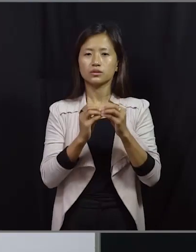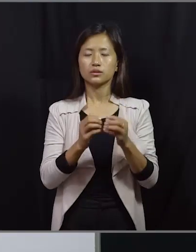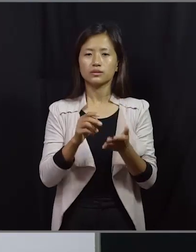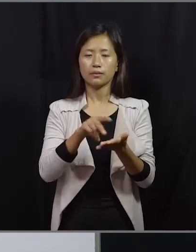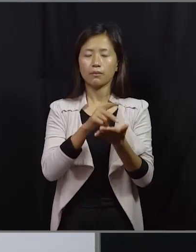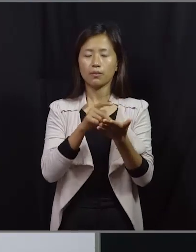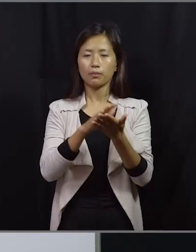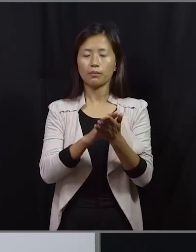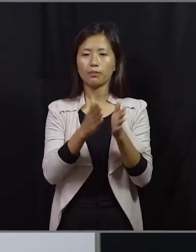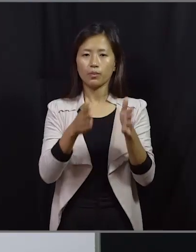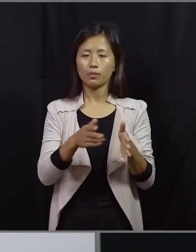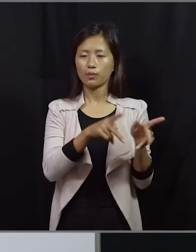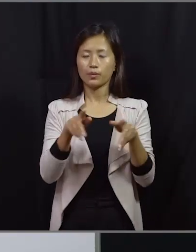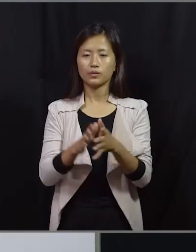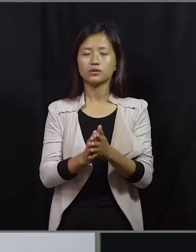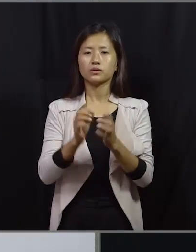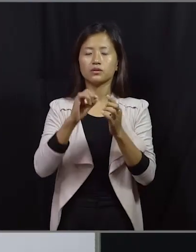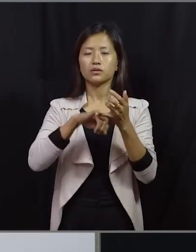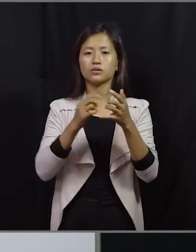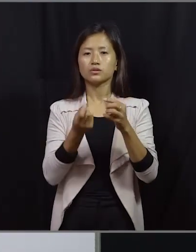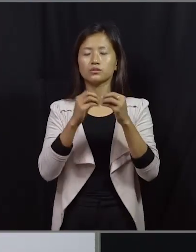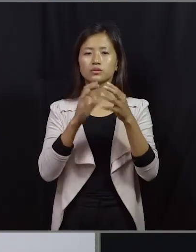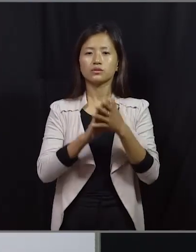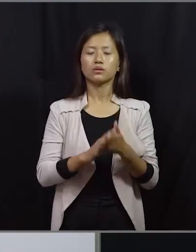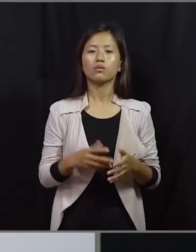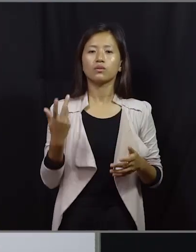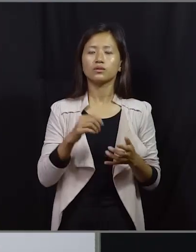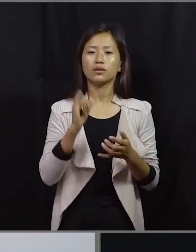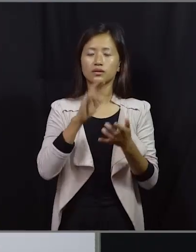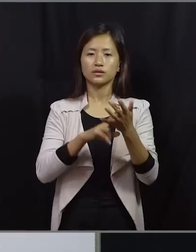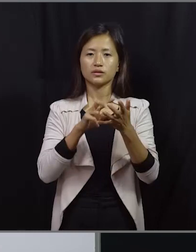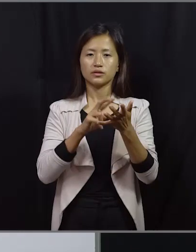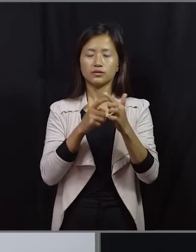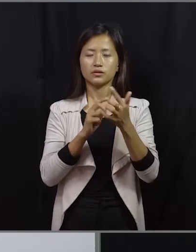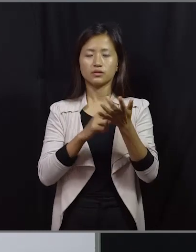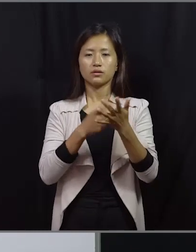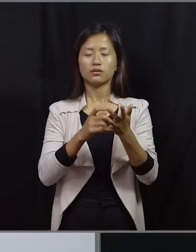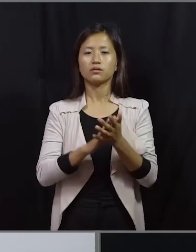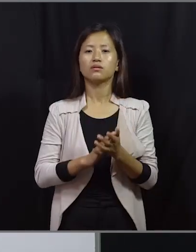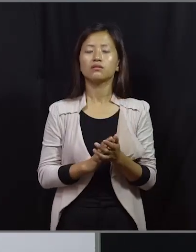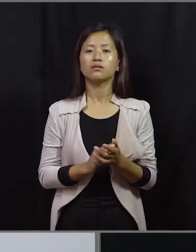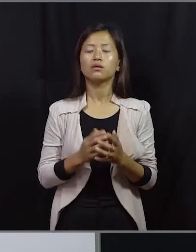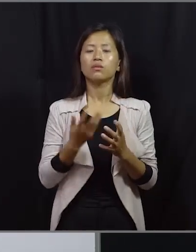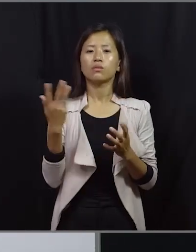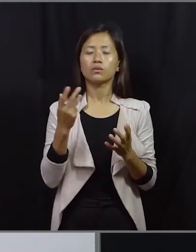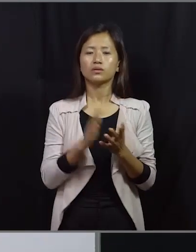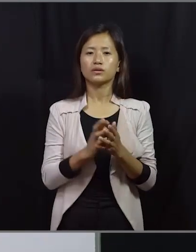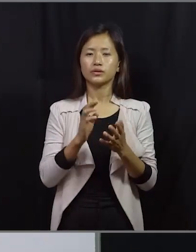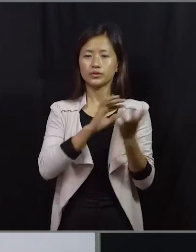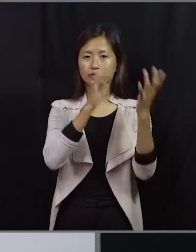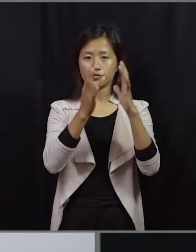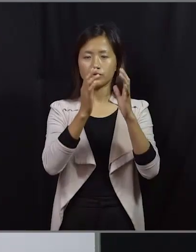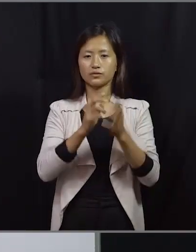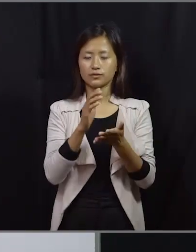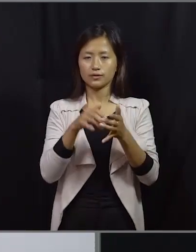subset, and what are the intervals as subsets of R, and what is a universal set. In